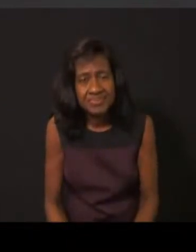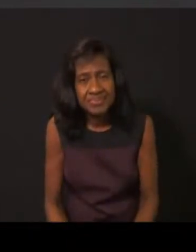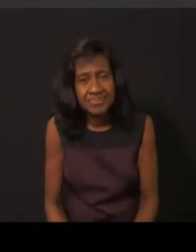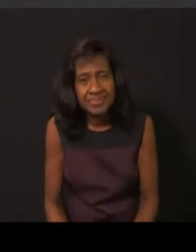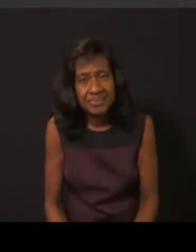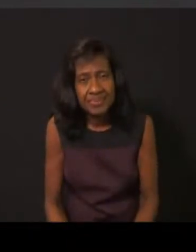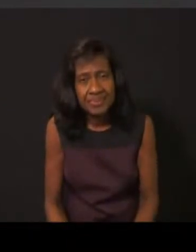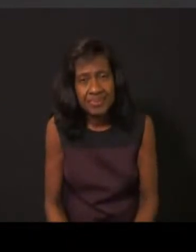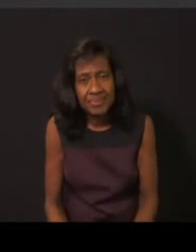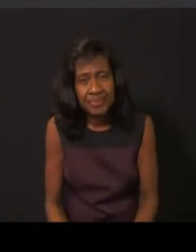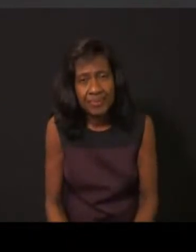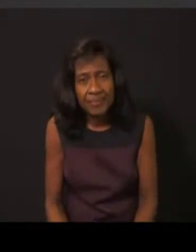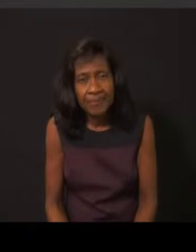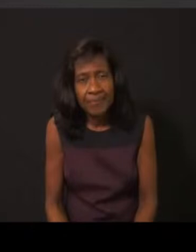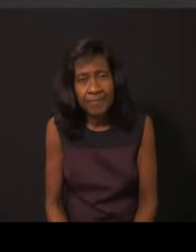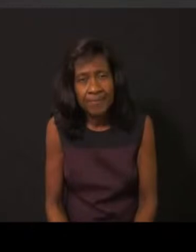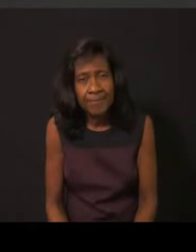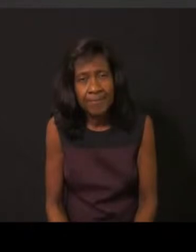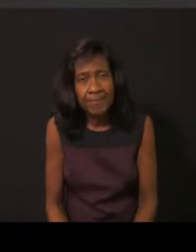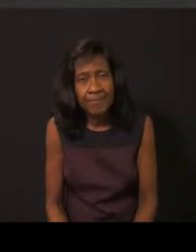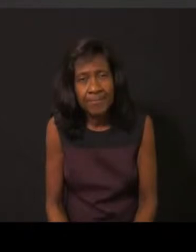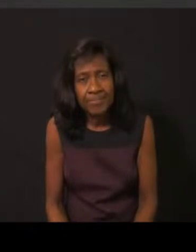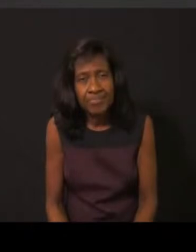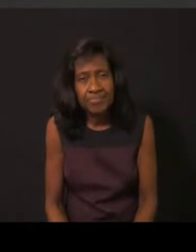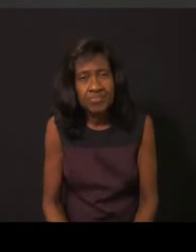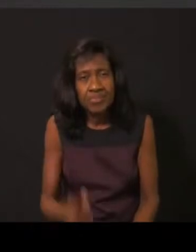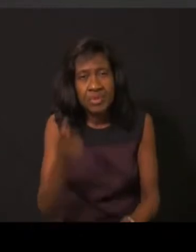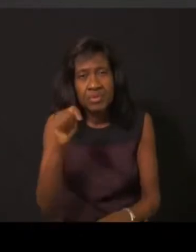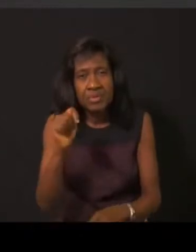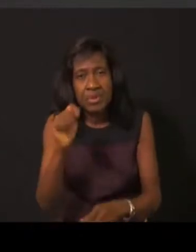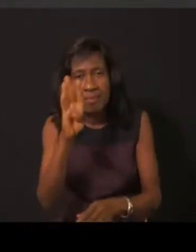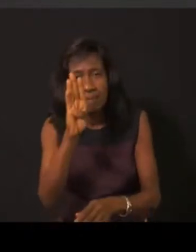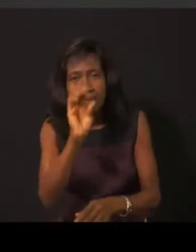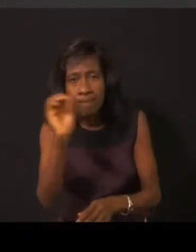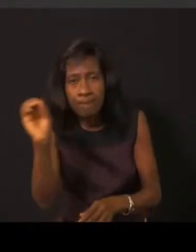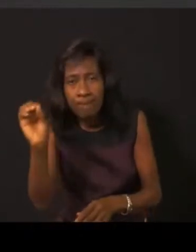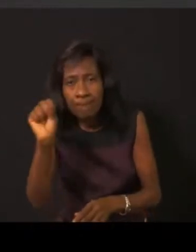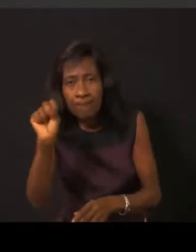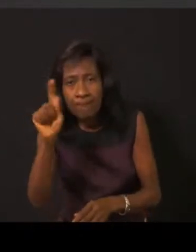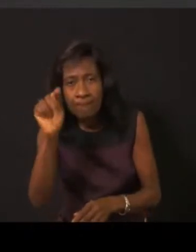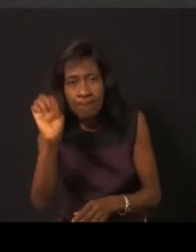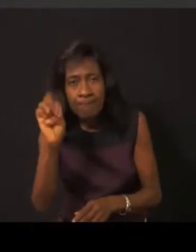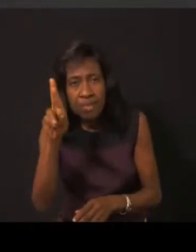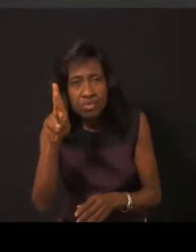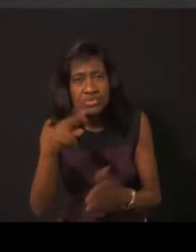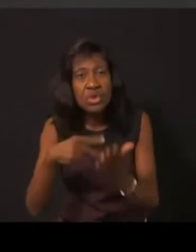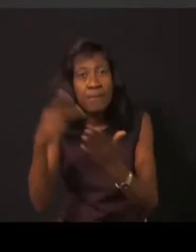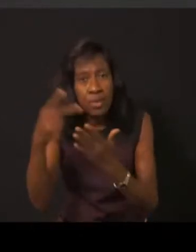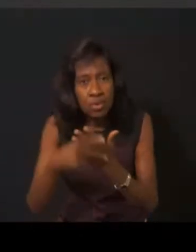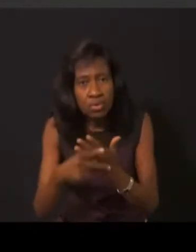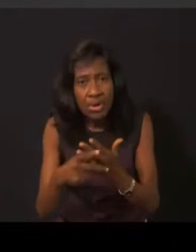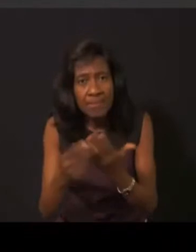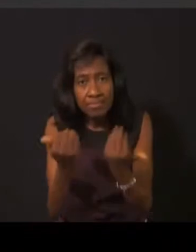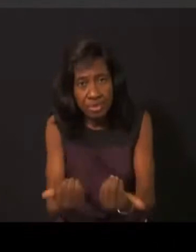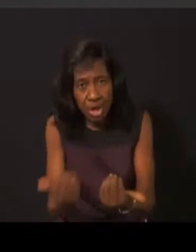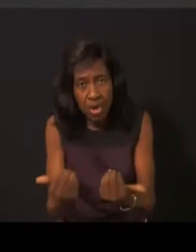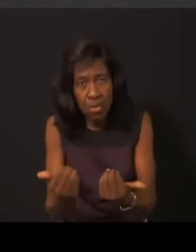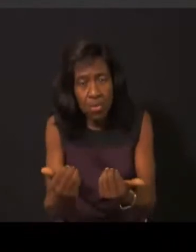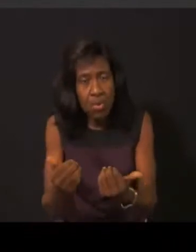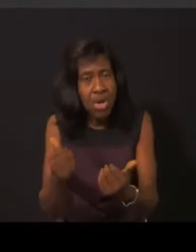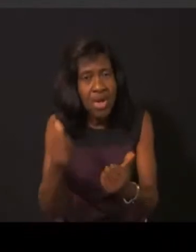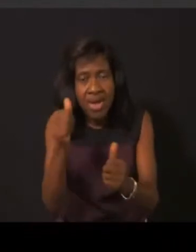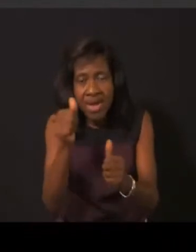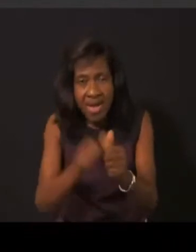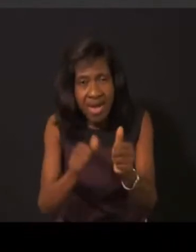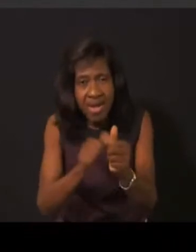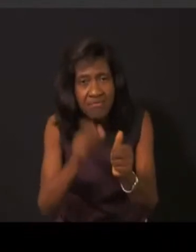0.26% prevalence positive rate. The booster program is from today open to anybody over the age